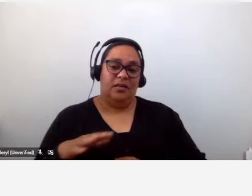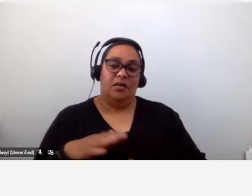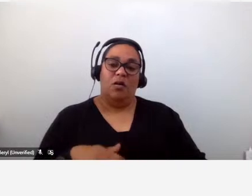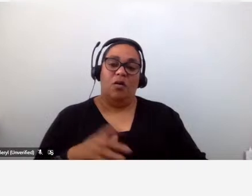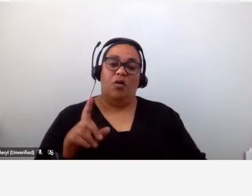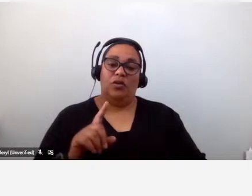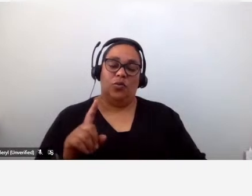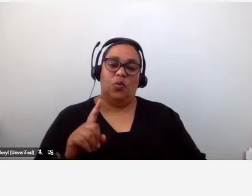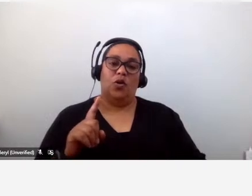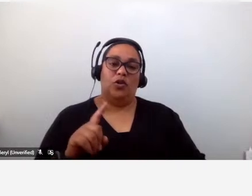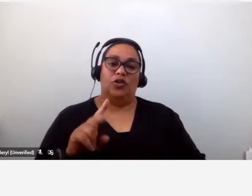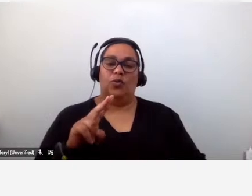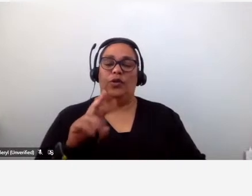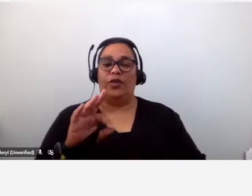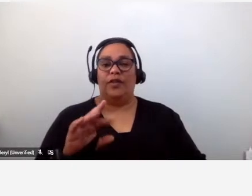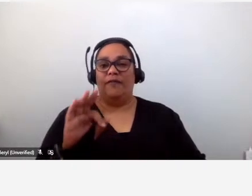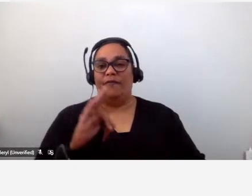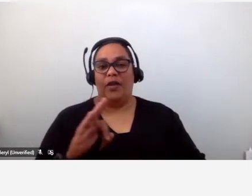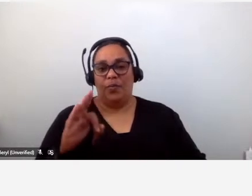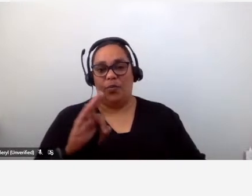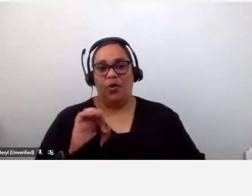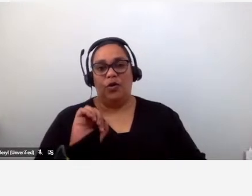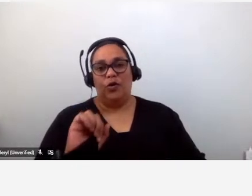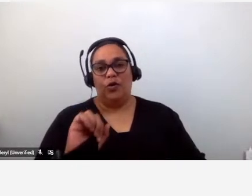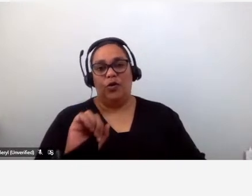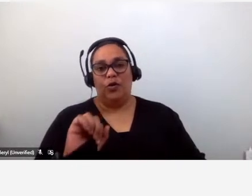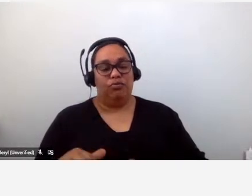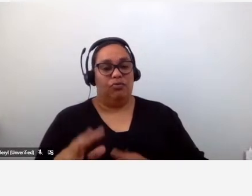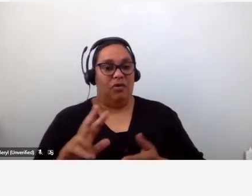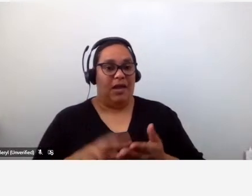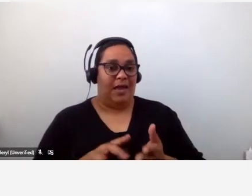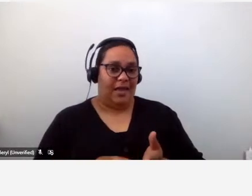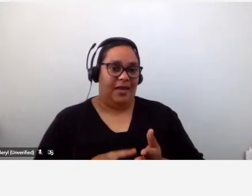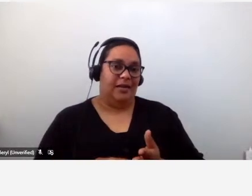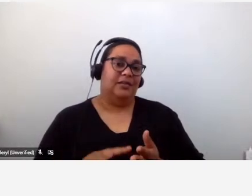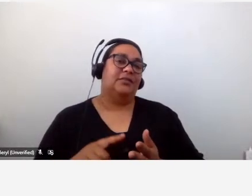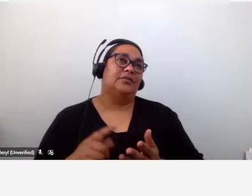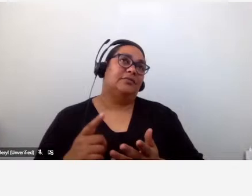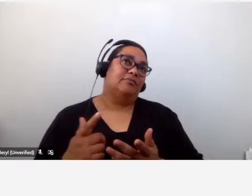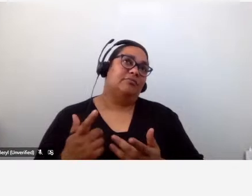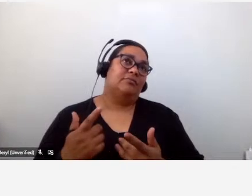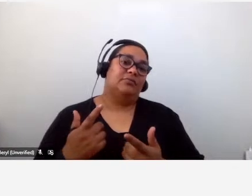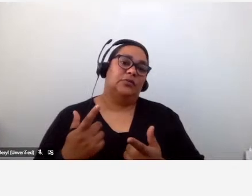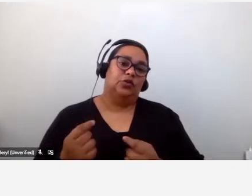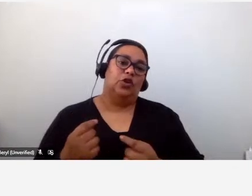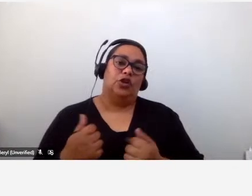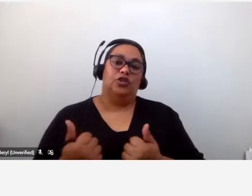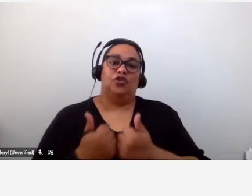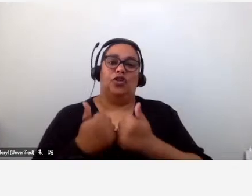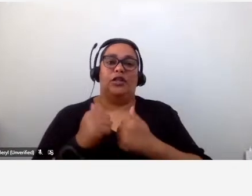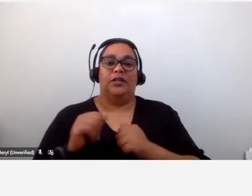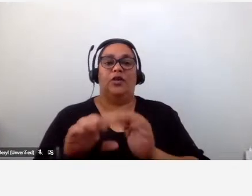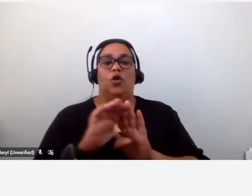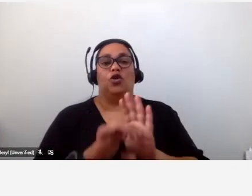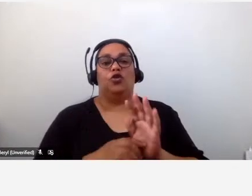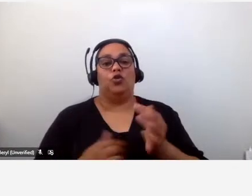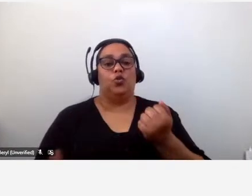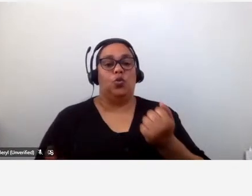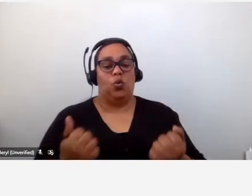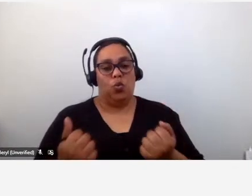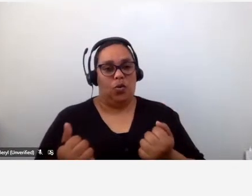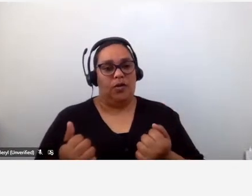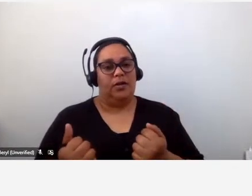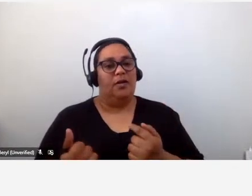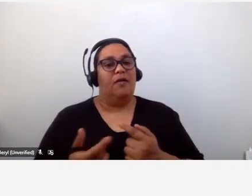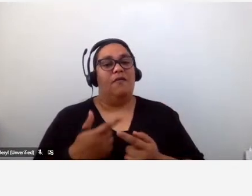On 23rd of February, the validity of the act was challenged at the Constitutional Court